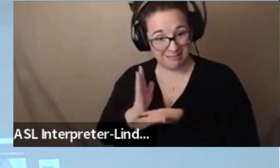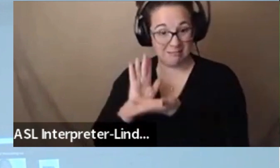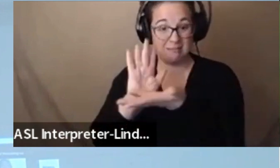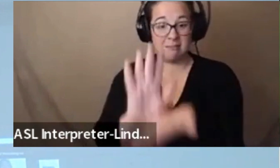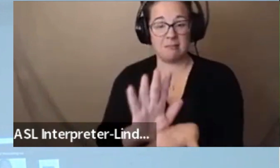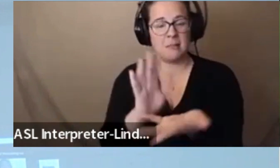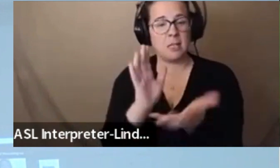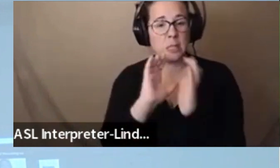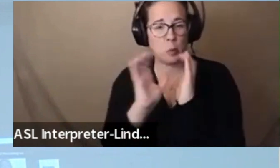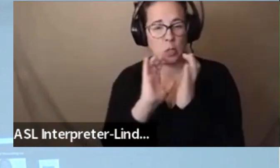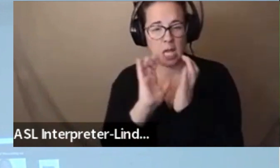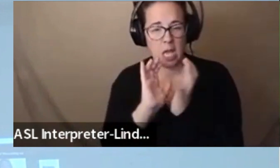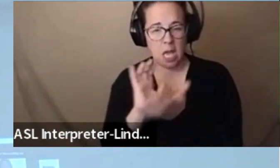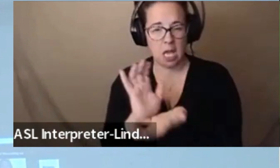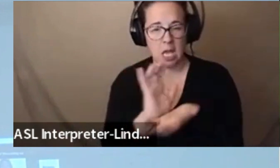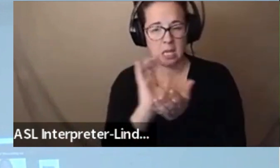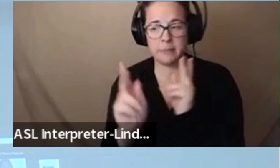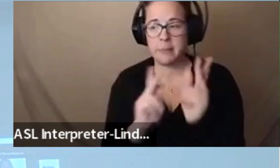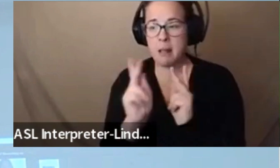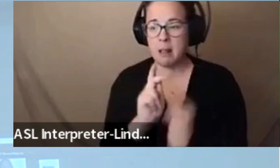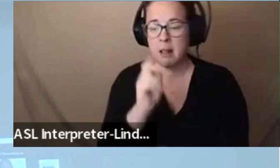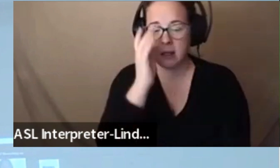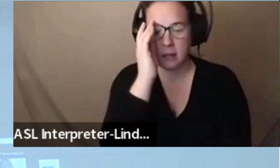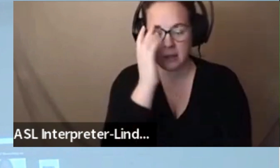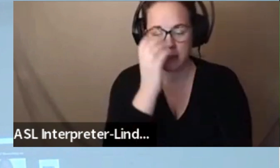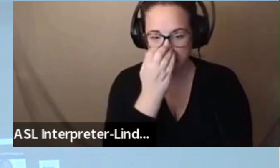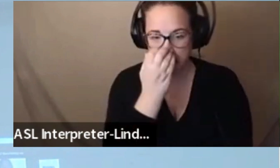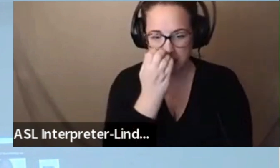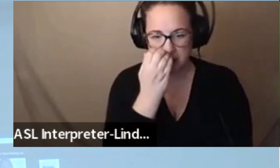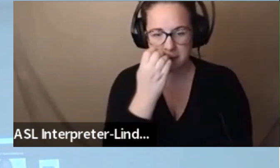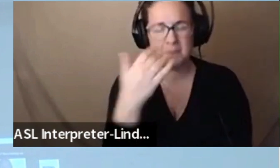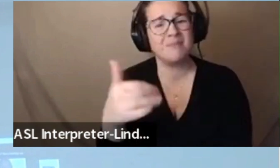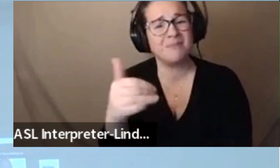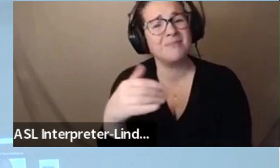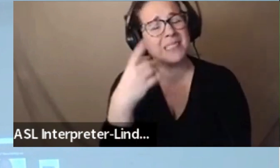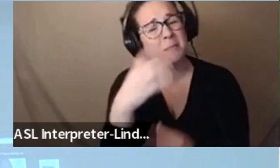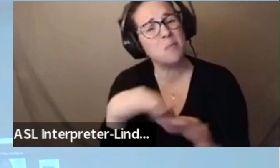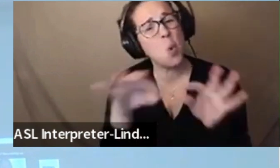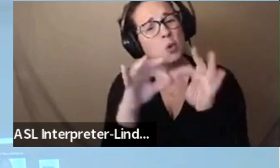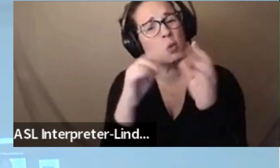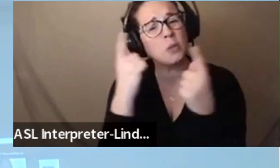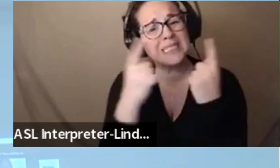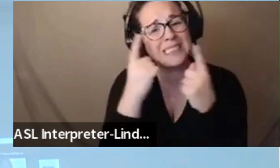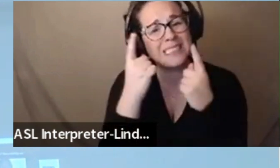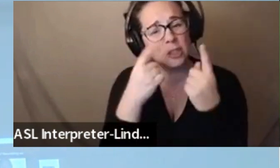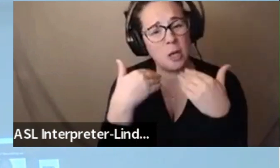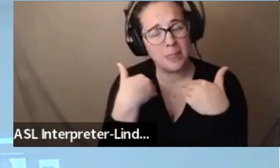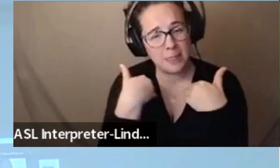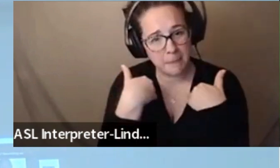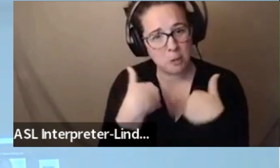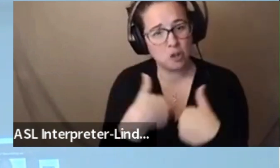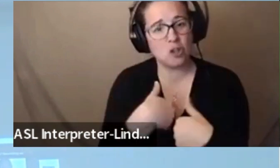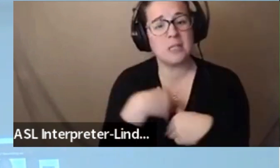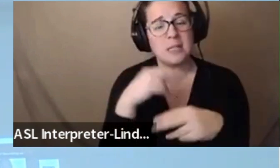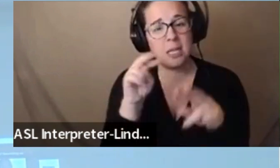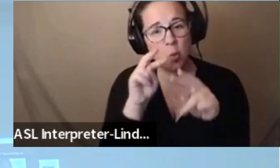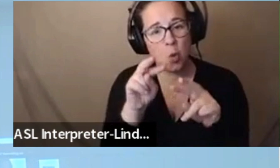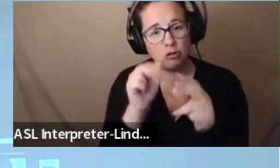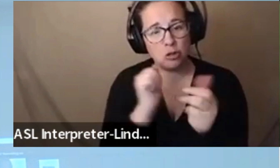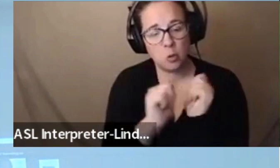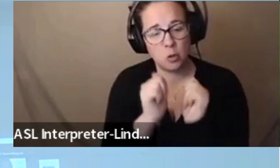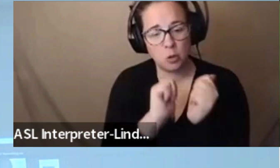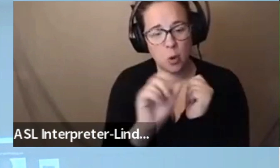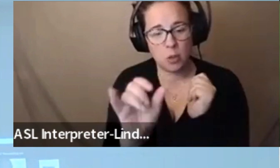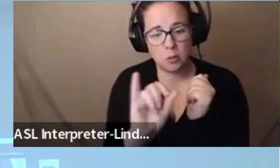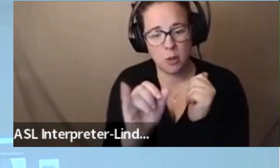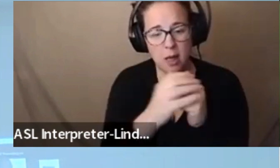and communicate to people with that. Well, considering, it's very important to consider the human being that